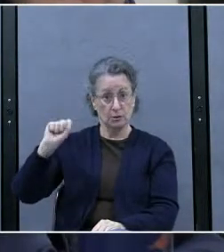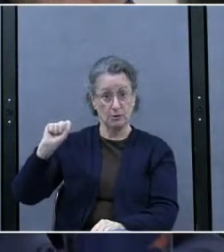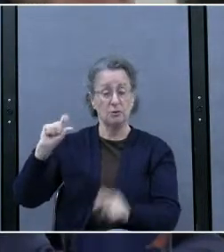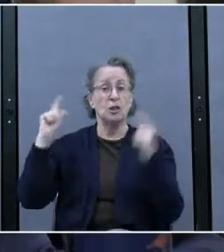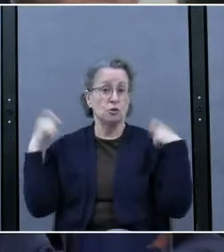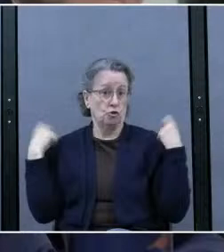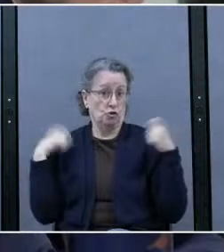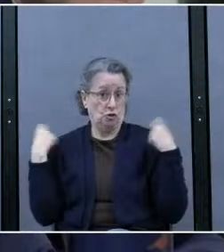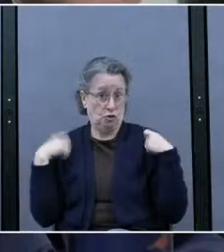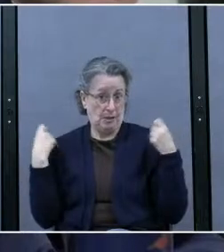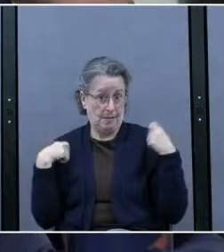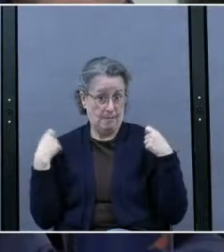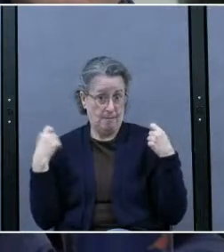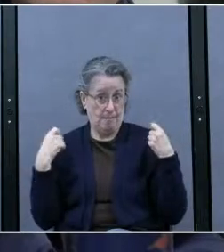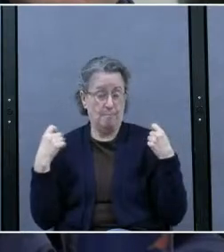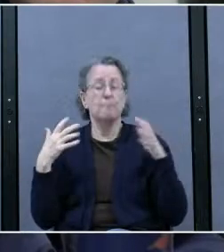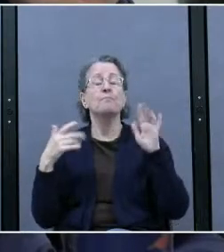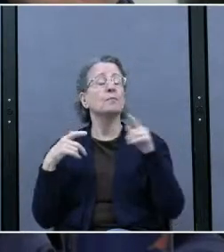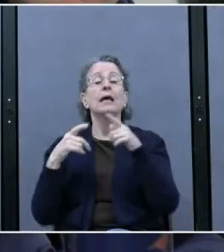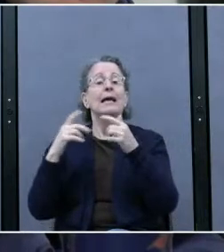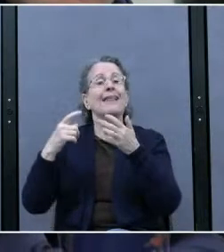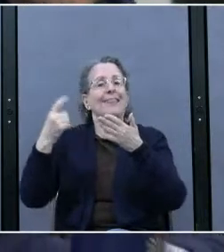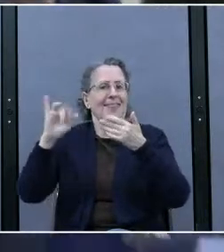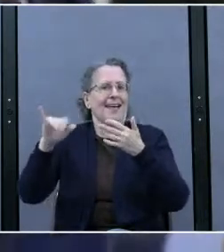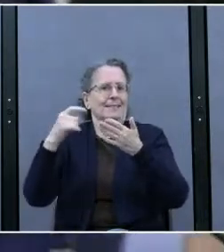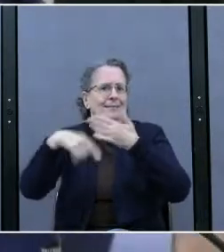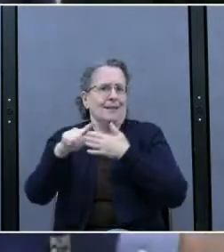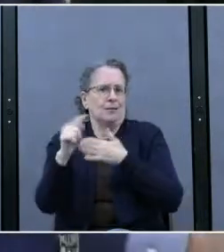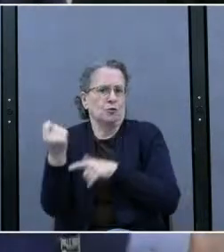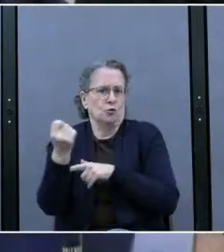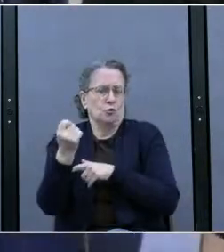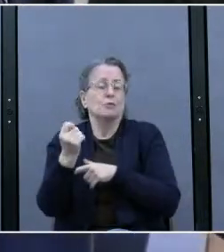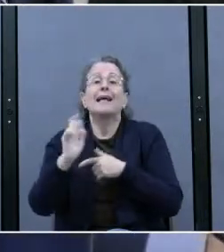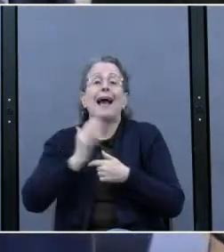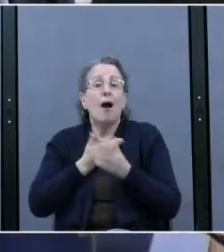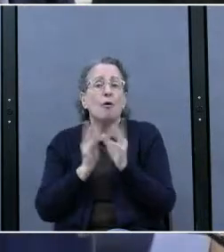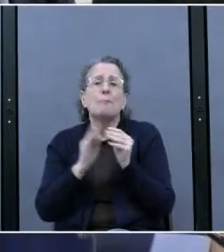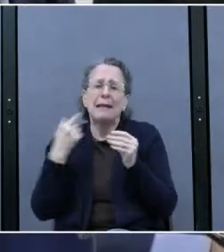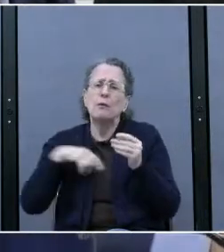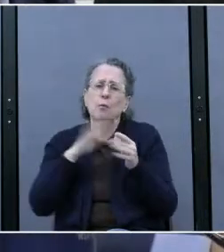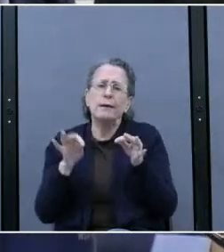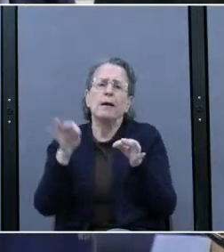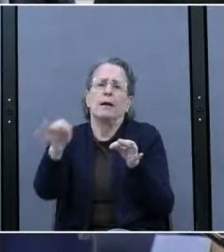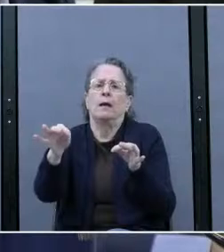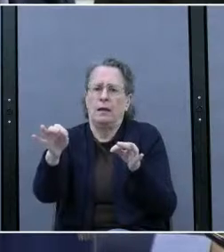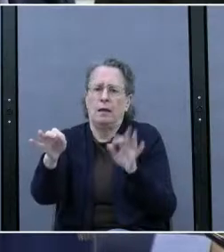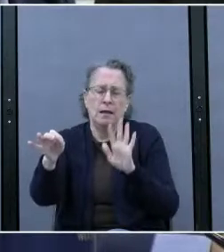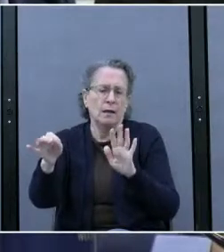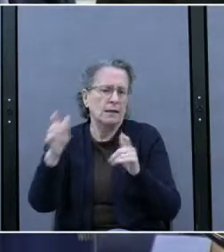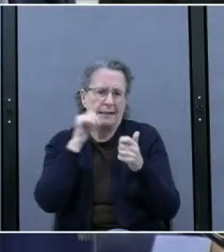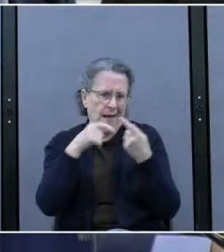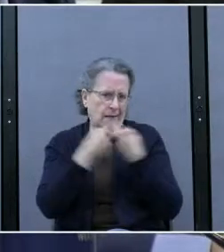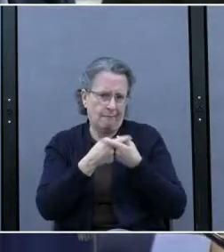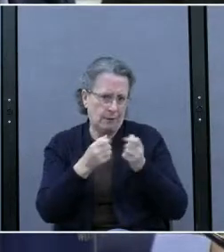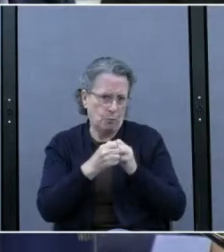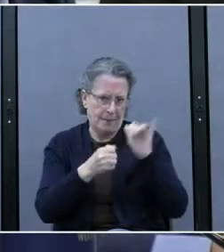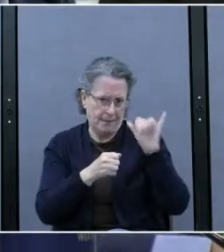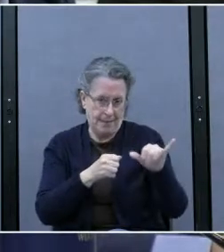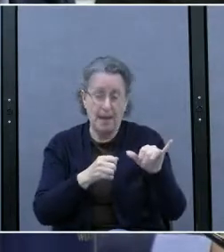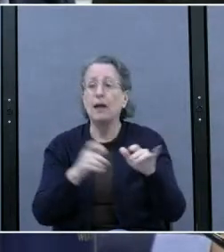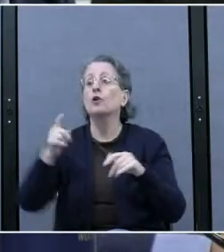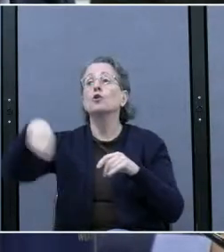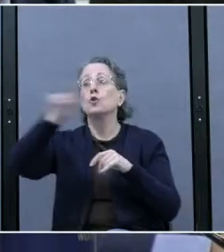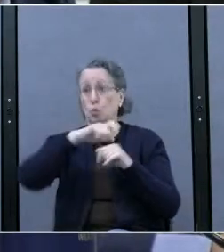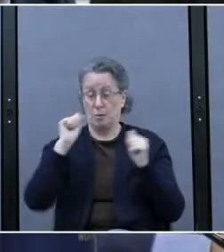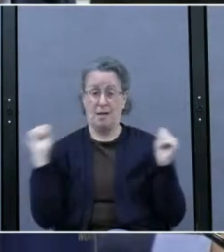Tuesday, which would have been our select board meeting, but we moved it because we're nice. And so you can go to that meeting. That